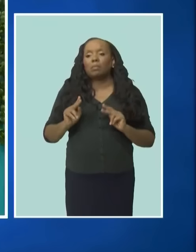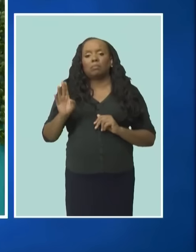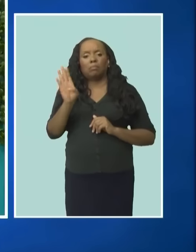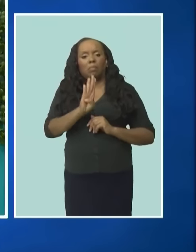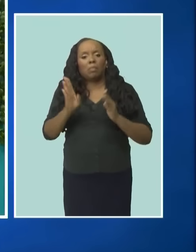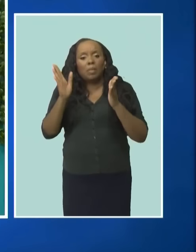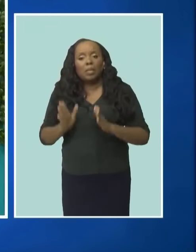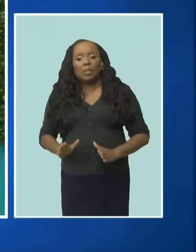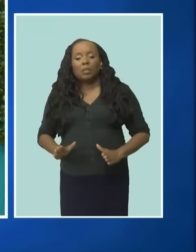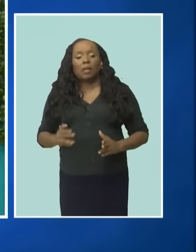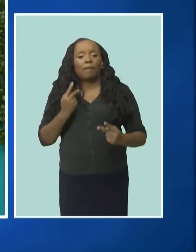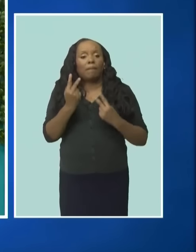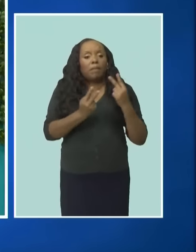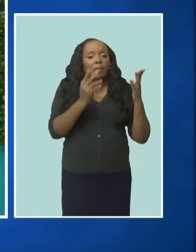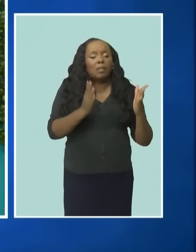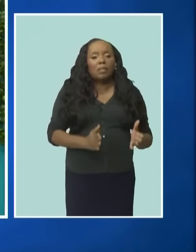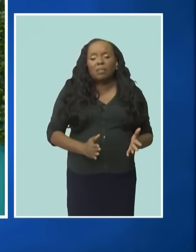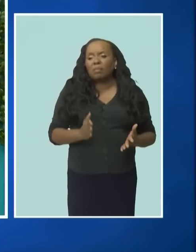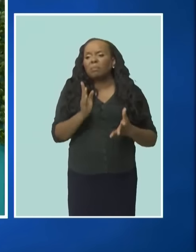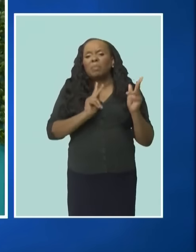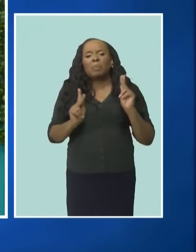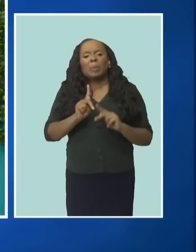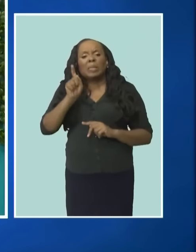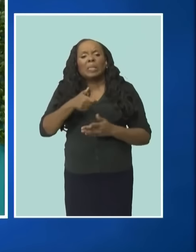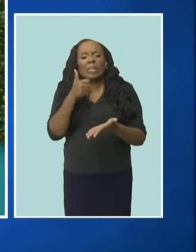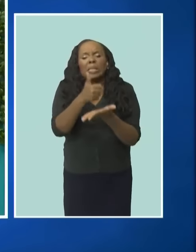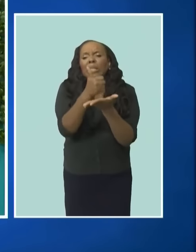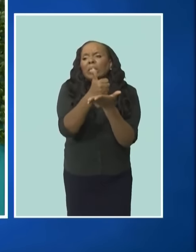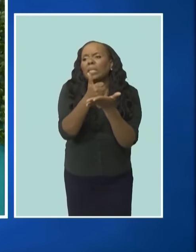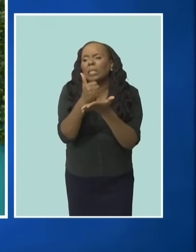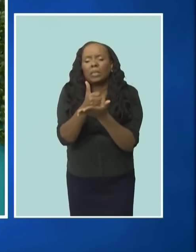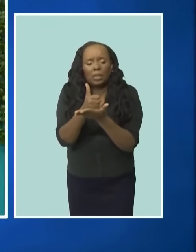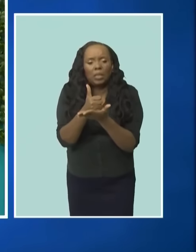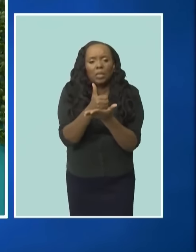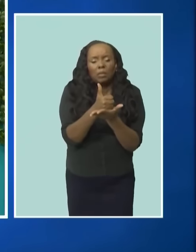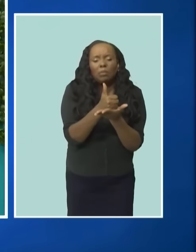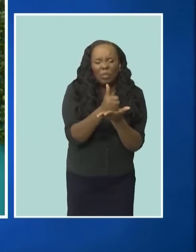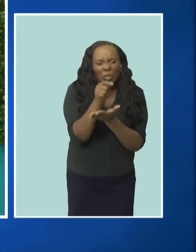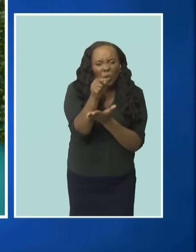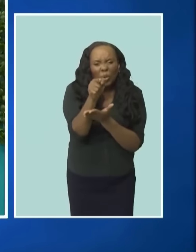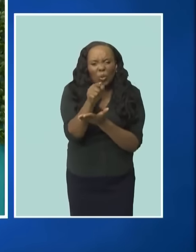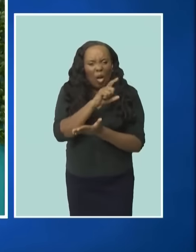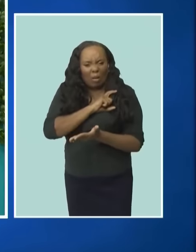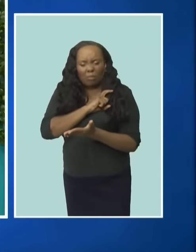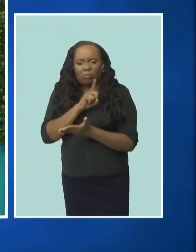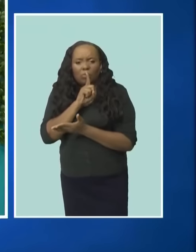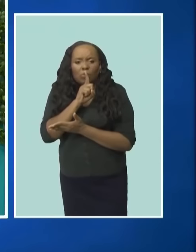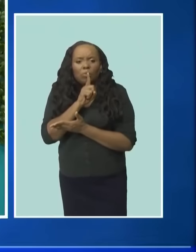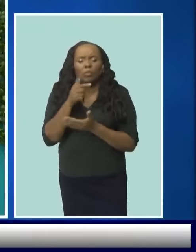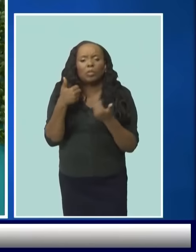tourists who have problems, who are in distress. And you're the one that try to help them along,